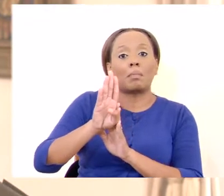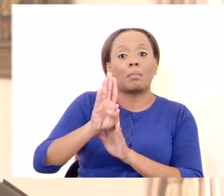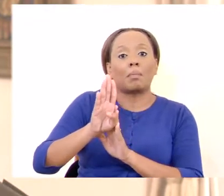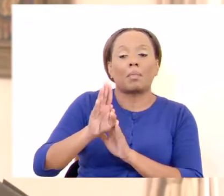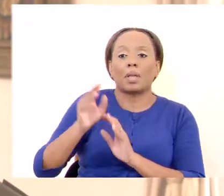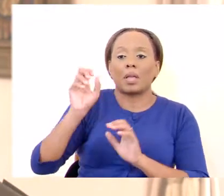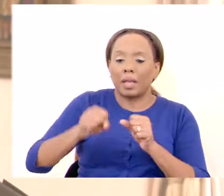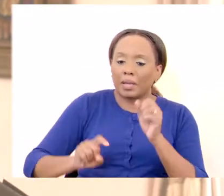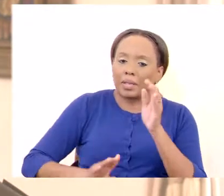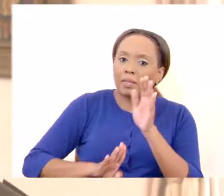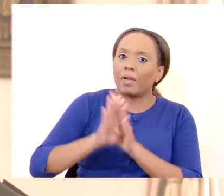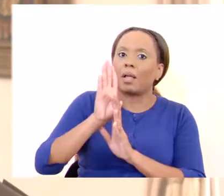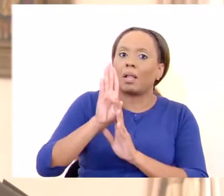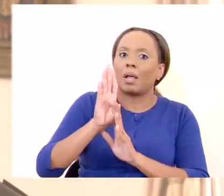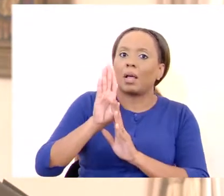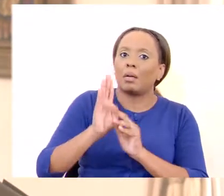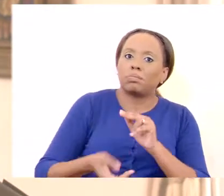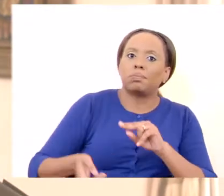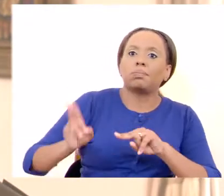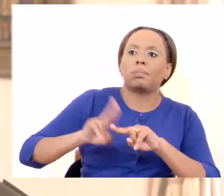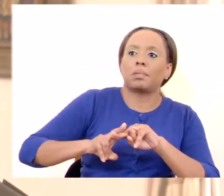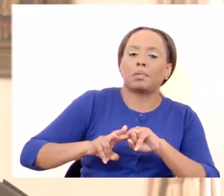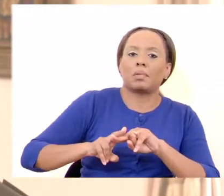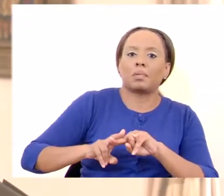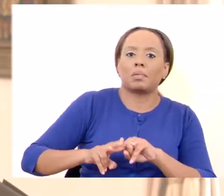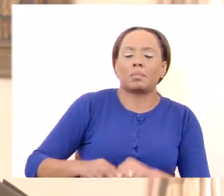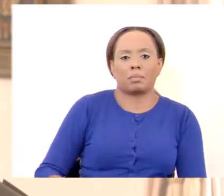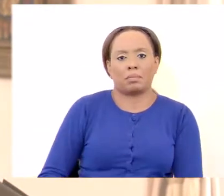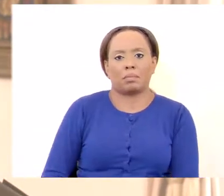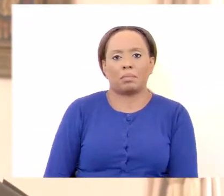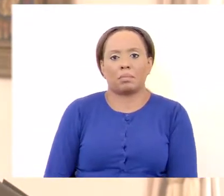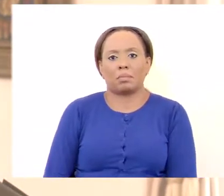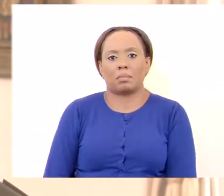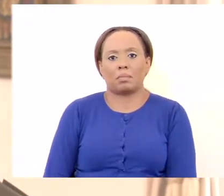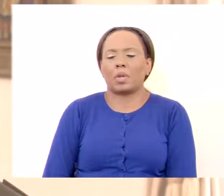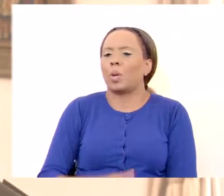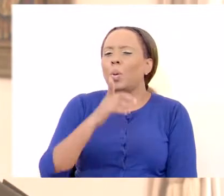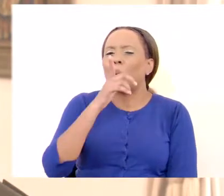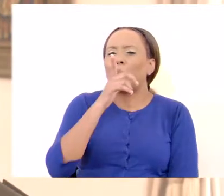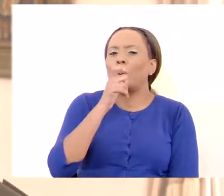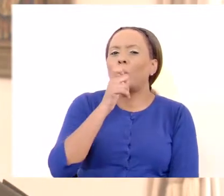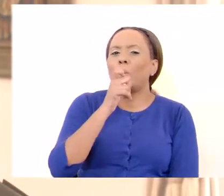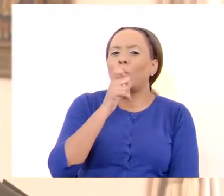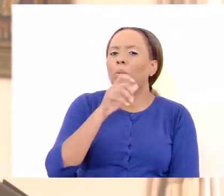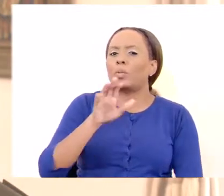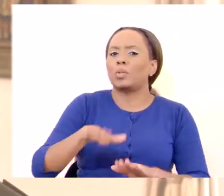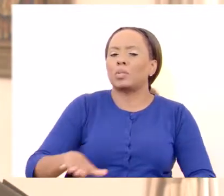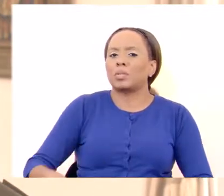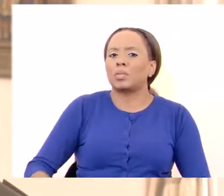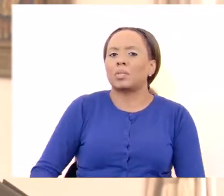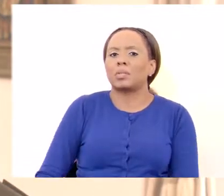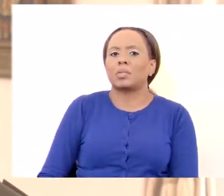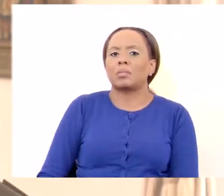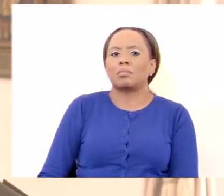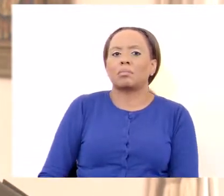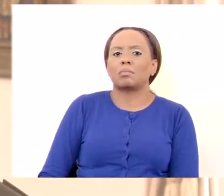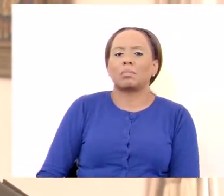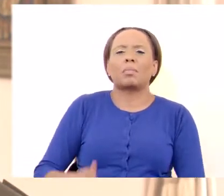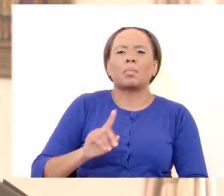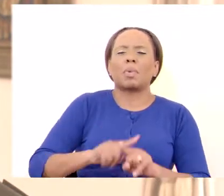initial infection. Who these children are, it's hard to tell, but we do have some clues from